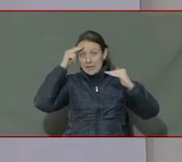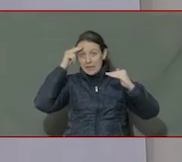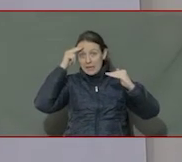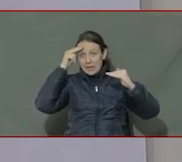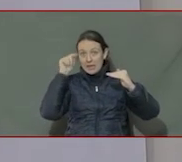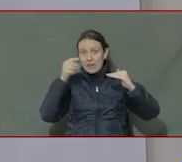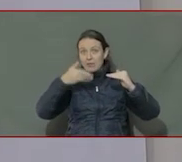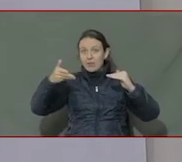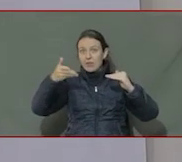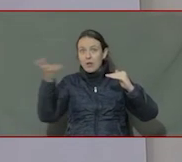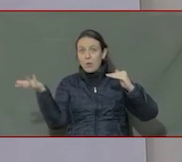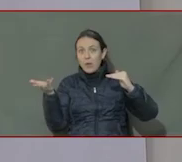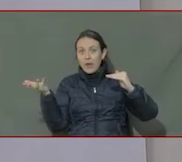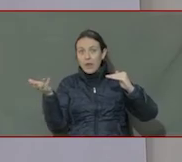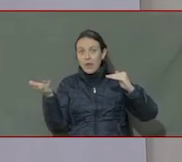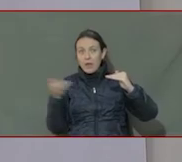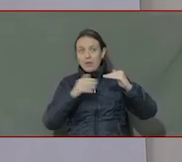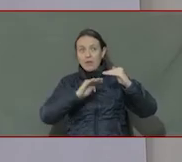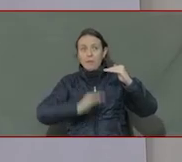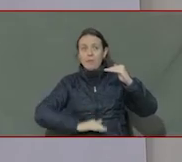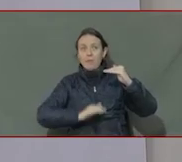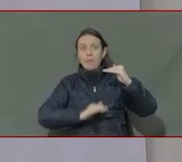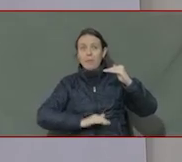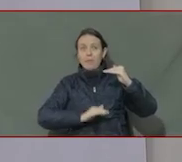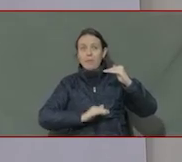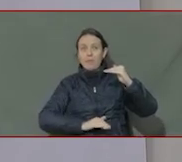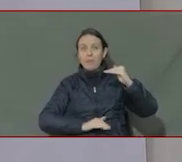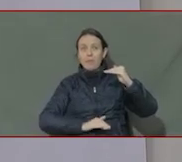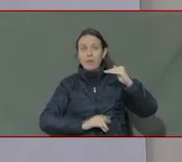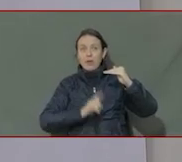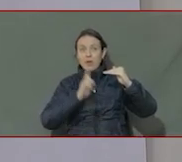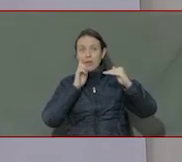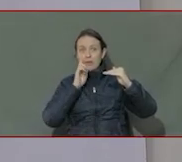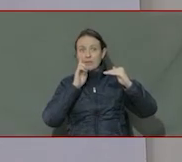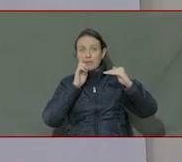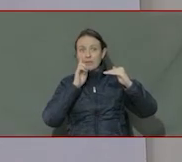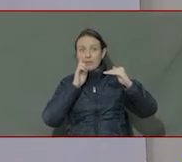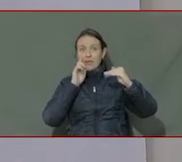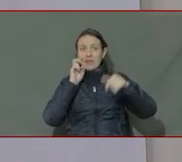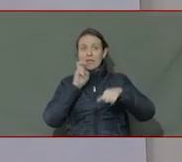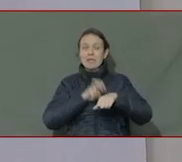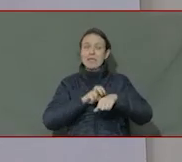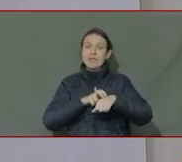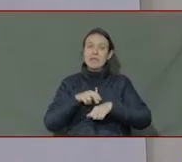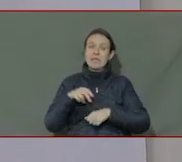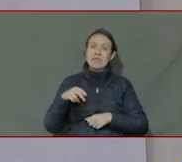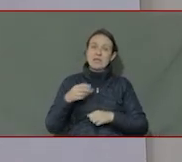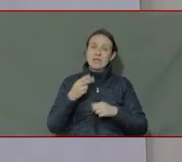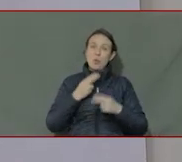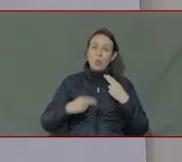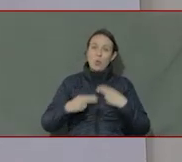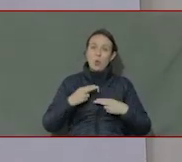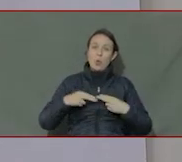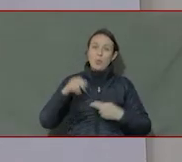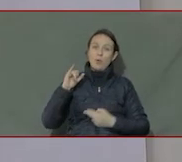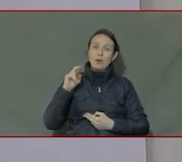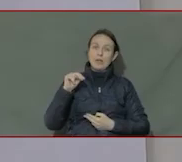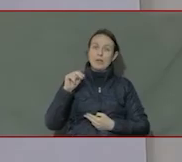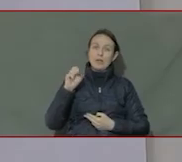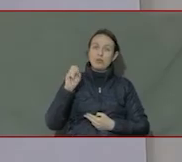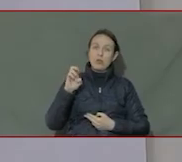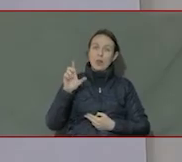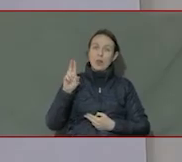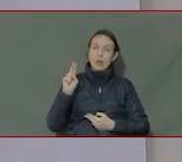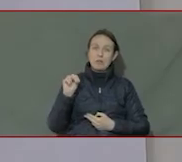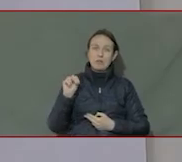line shows the hormone that's released, shown here in the blood called insulin. It was below normal